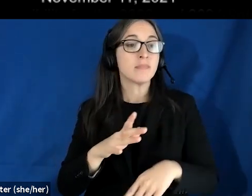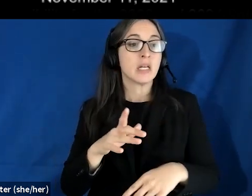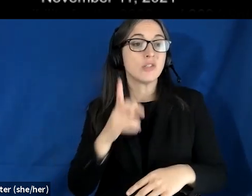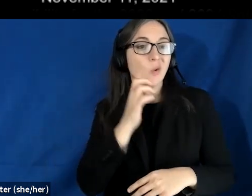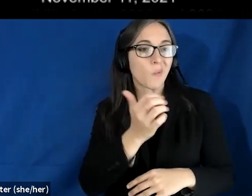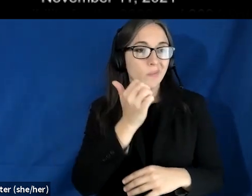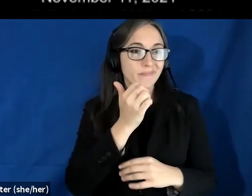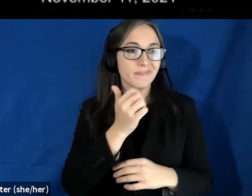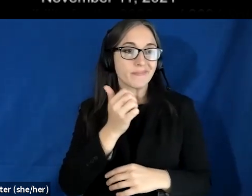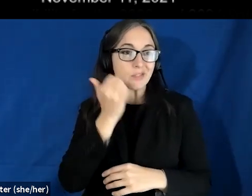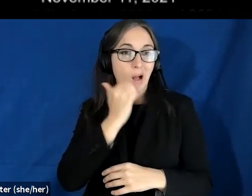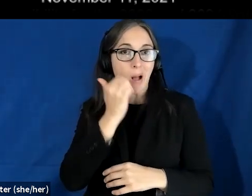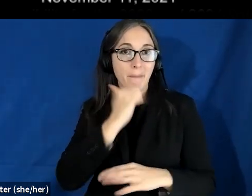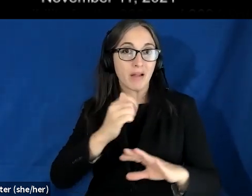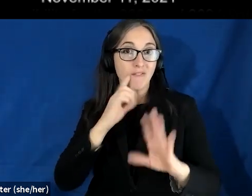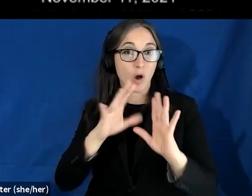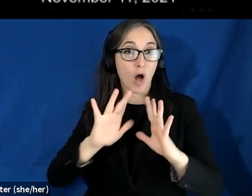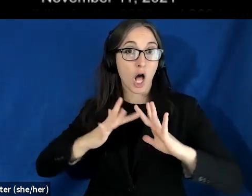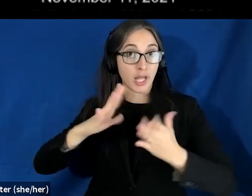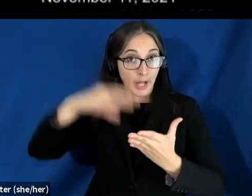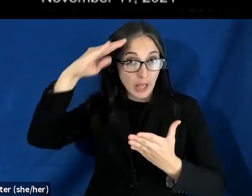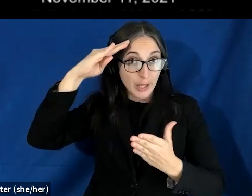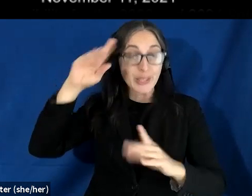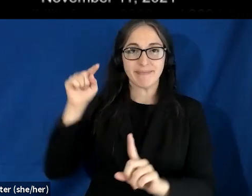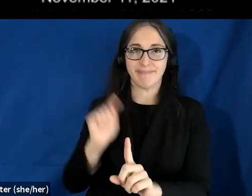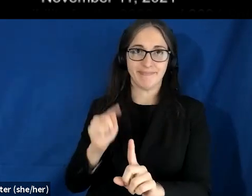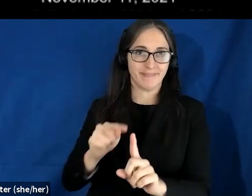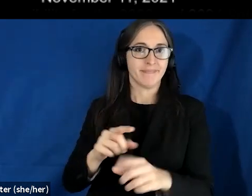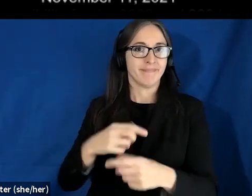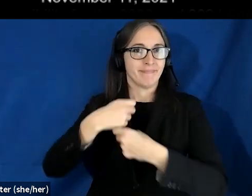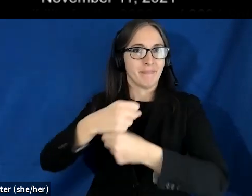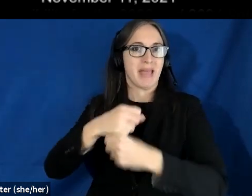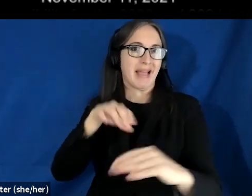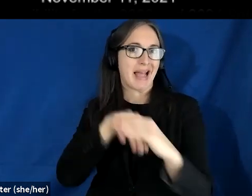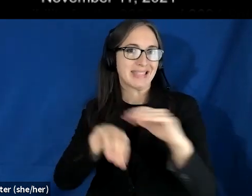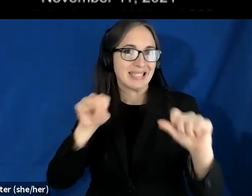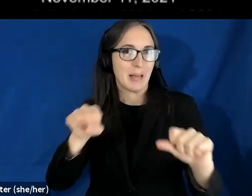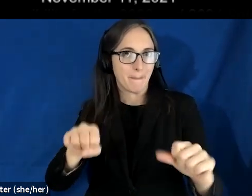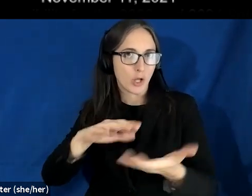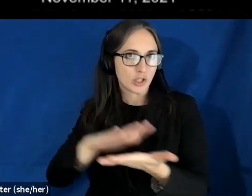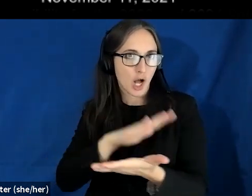are creating accessible documents. A lot of PDFs are inaccessible to people